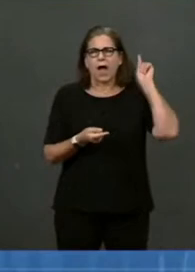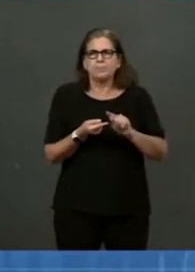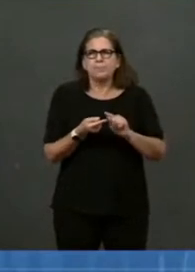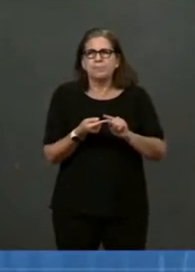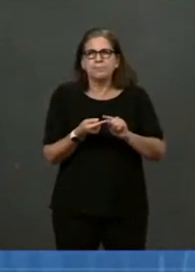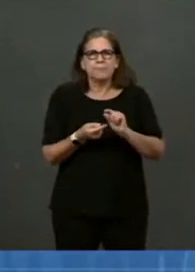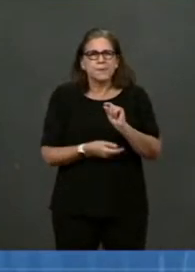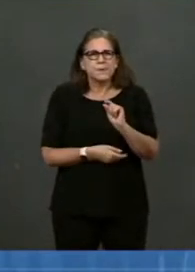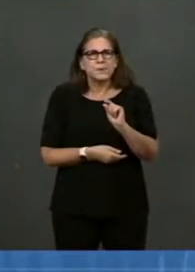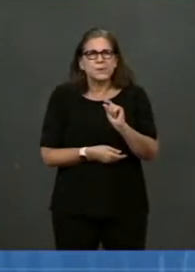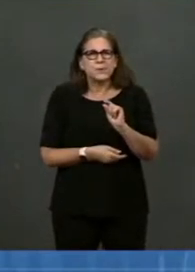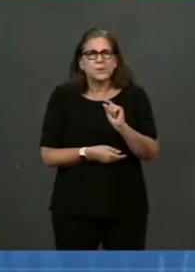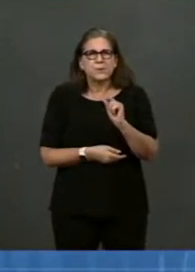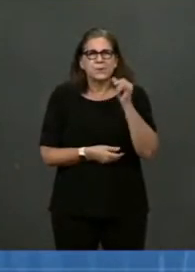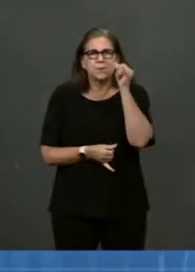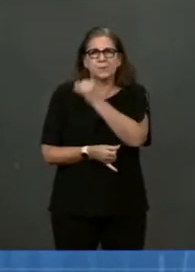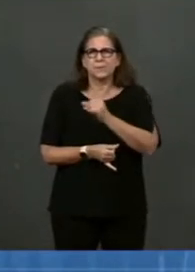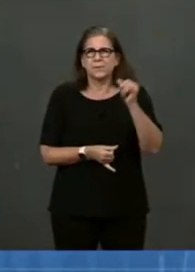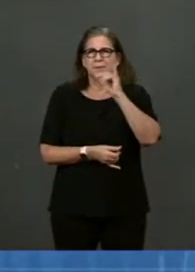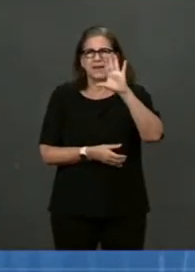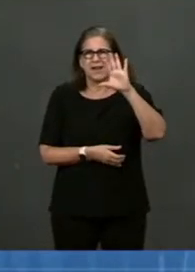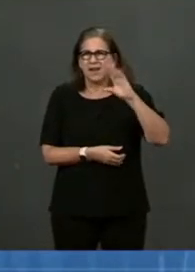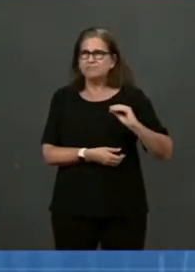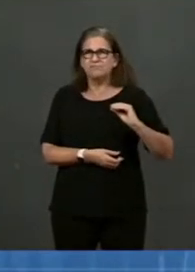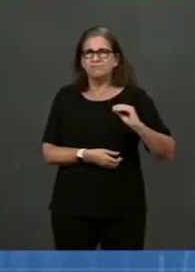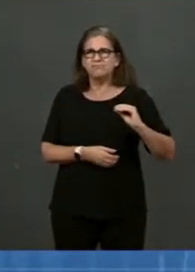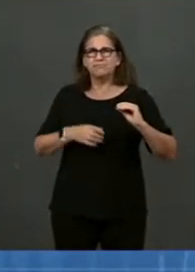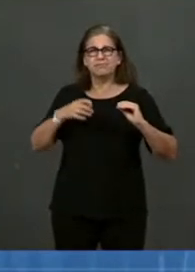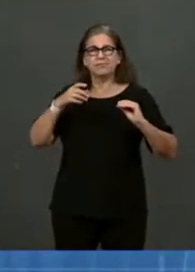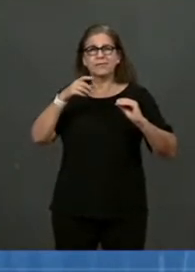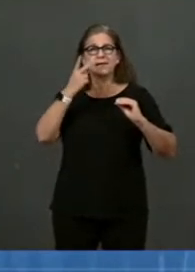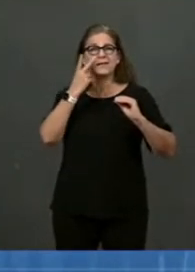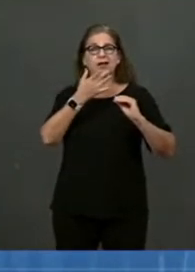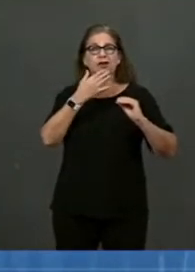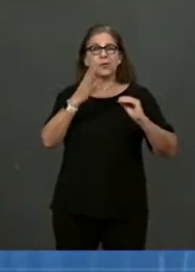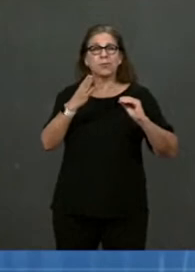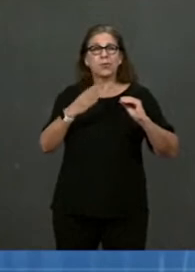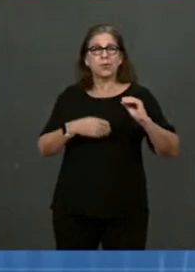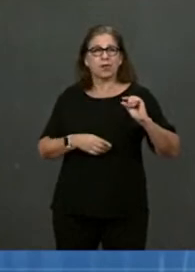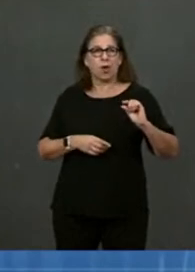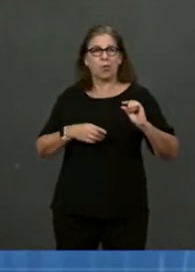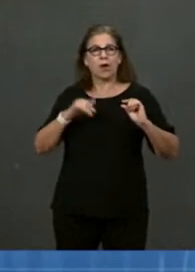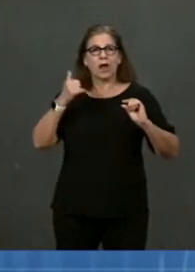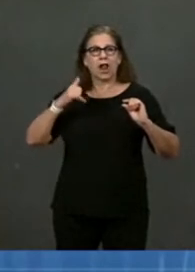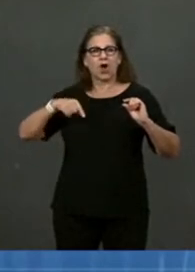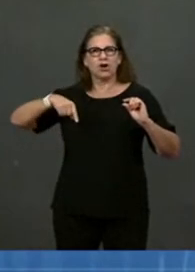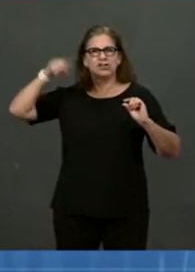those who were boosted. This is for confirmed infection. Next slide.